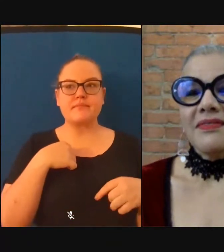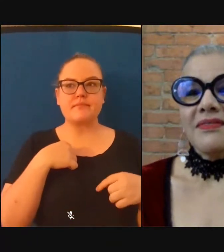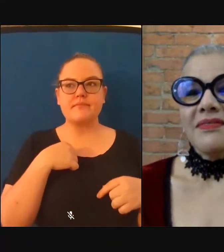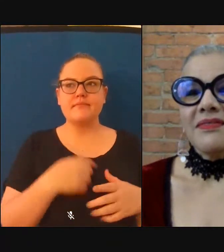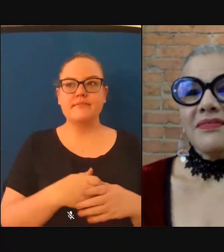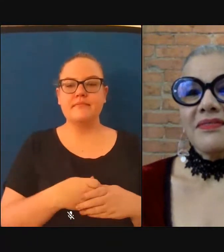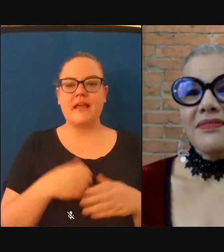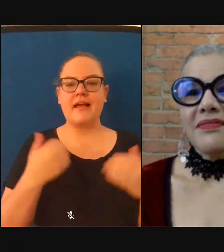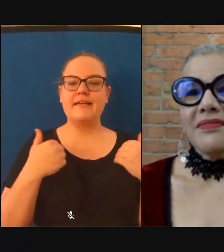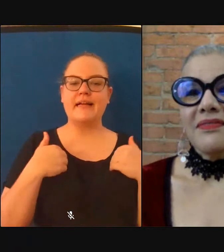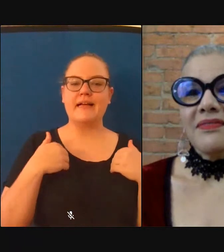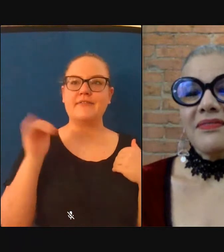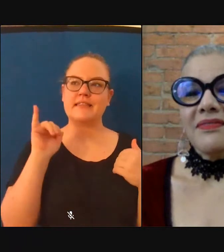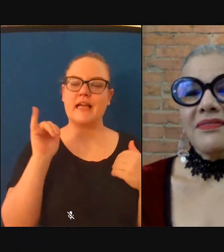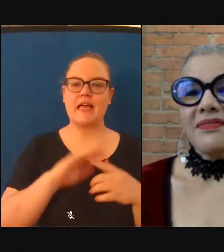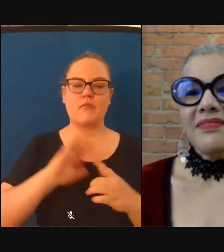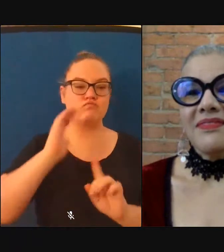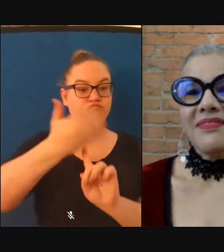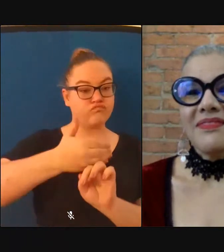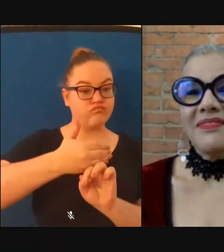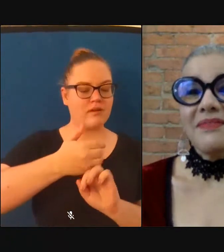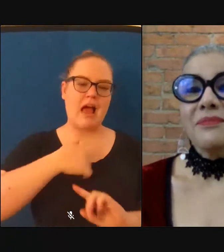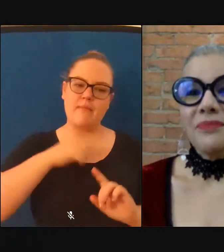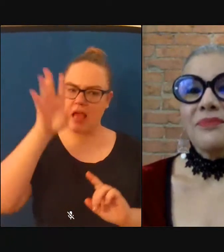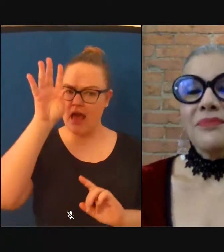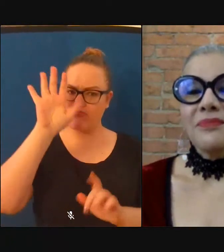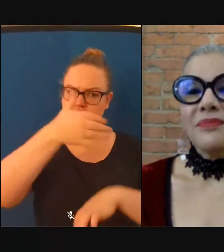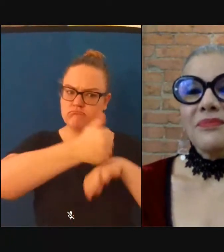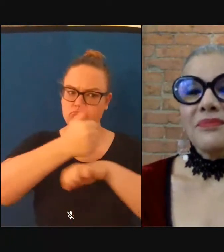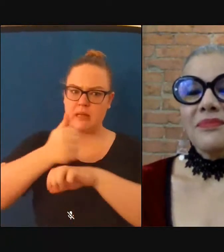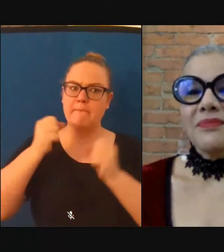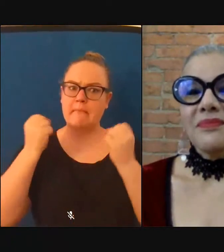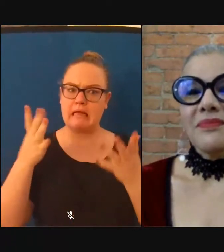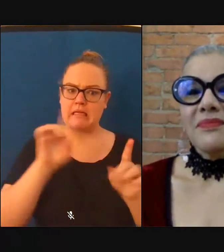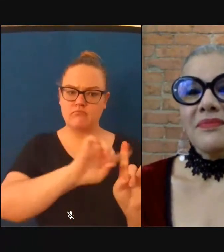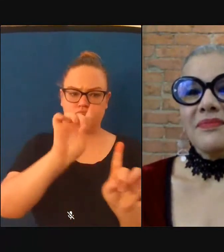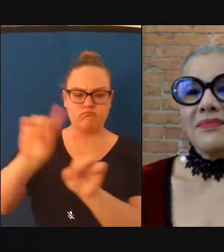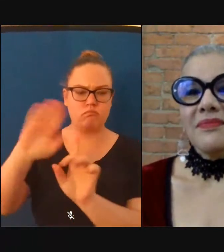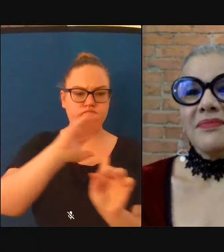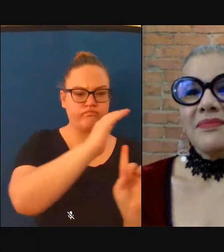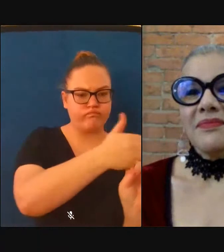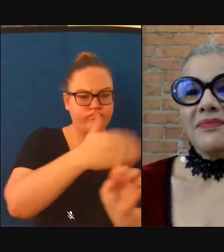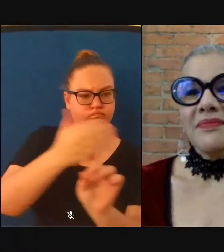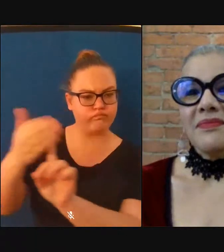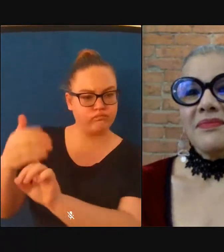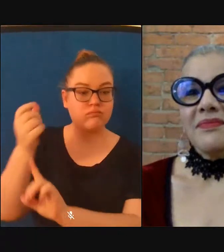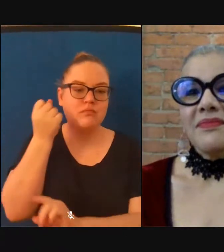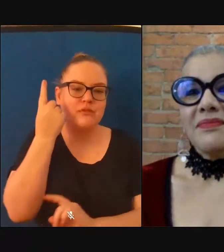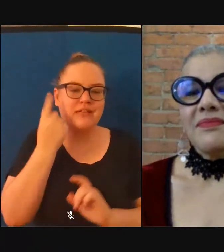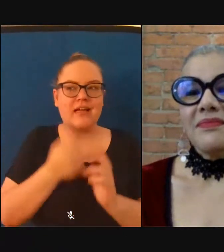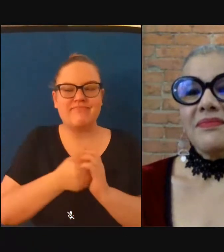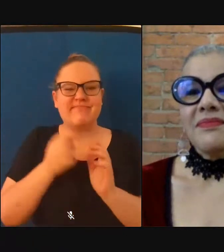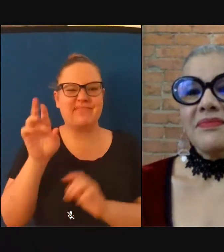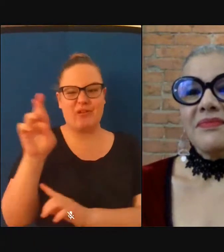alter ego. There are a lot of alter egos I created for this book, just because as someone who was a known quantity to the far